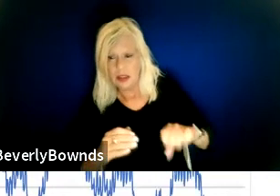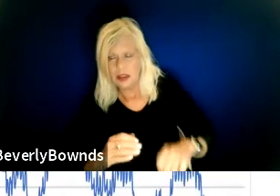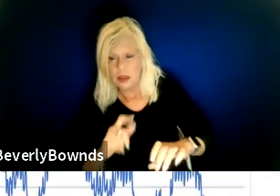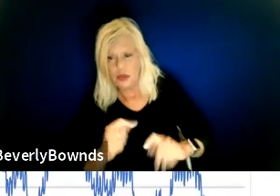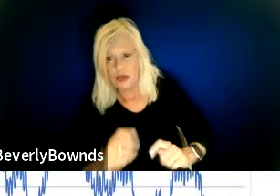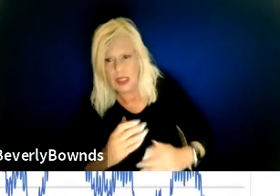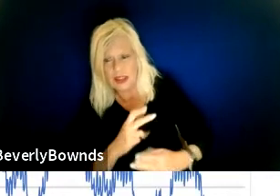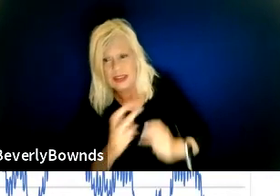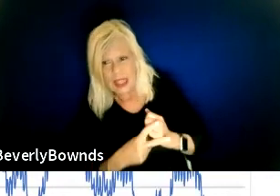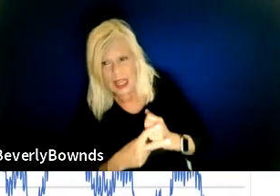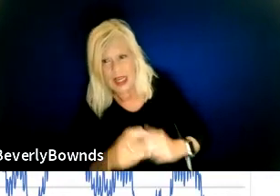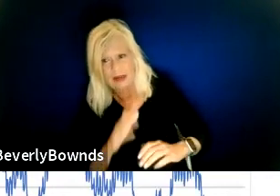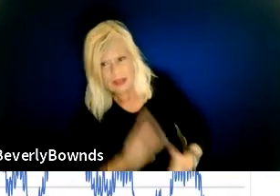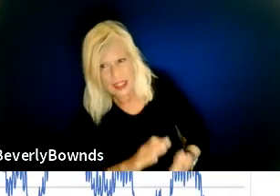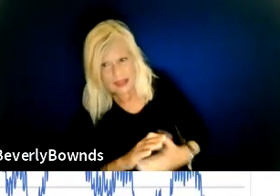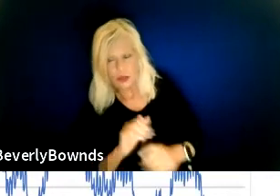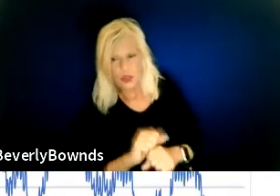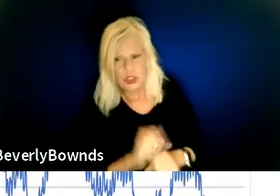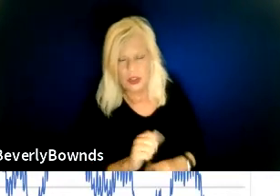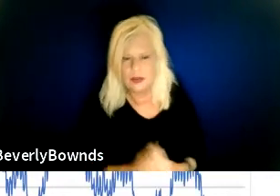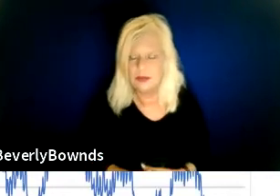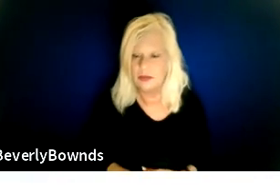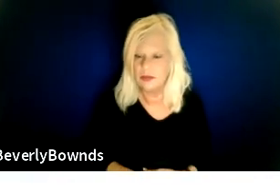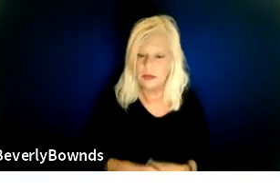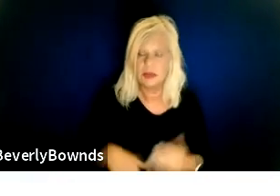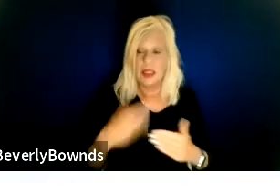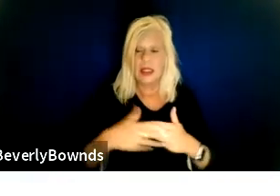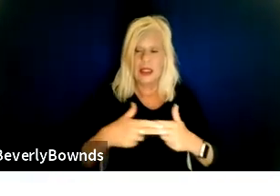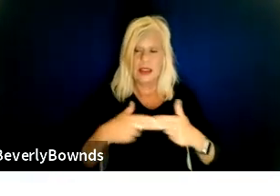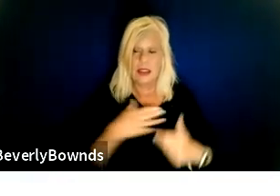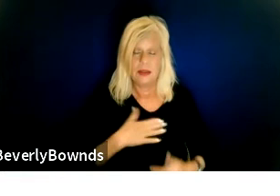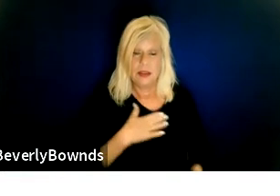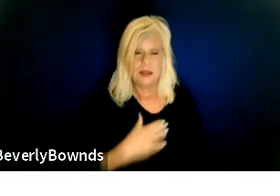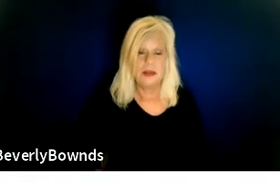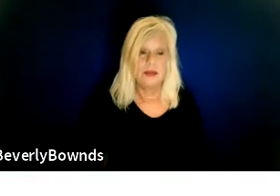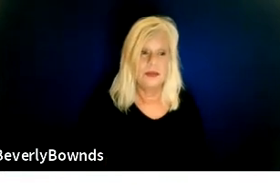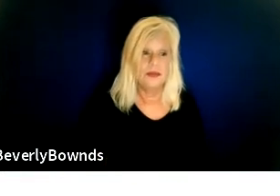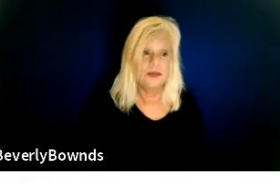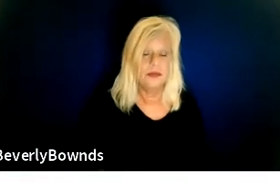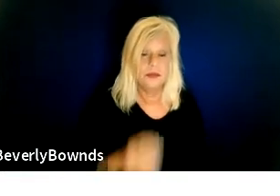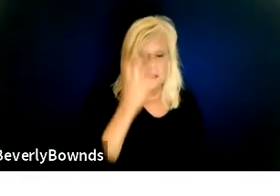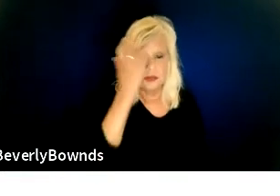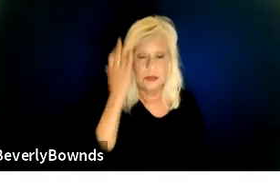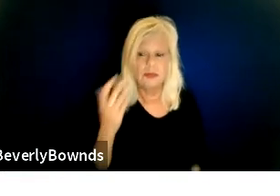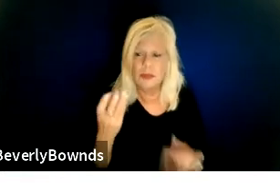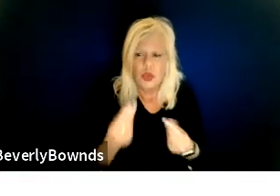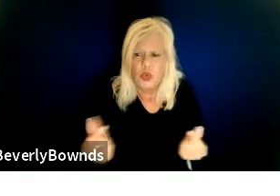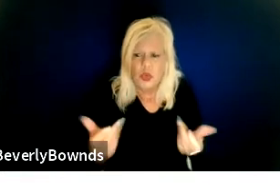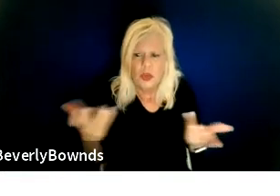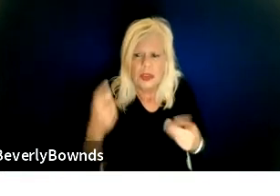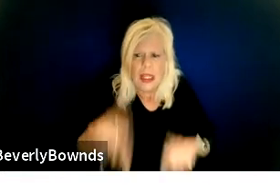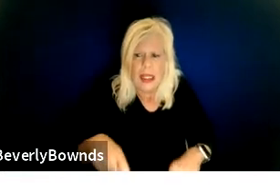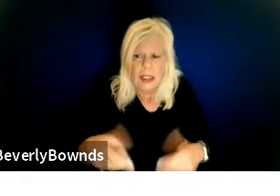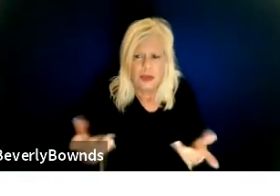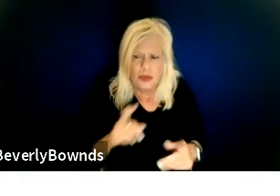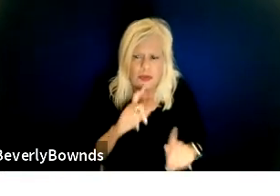cortex from participating. Next slide, please. So what's the solution? There's a lot